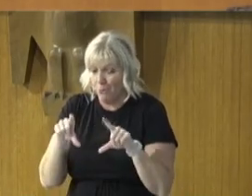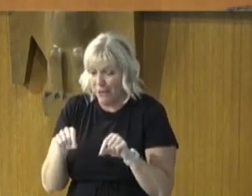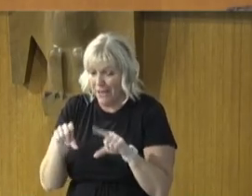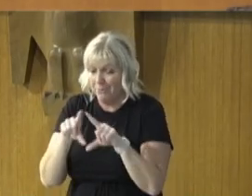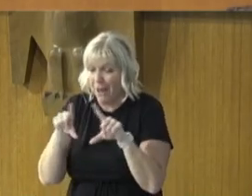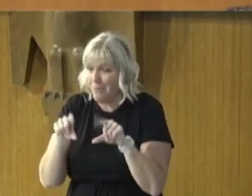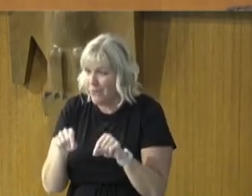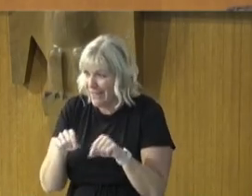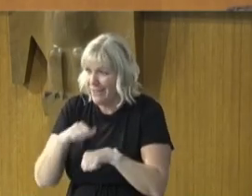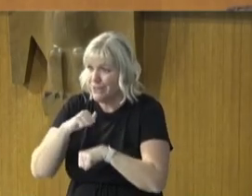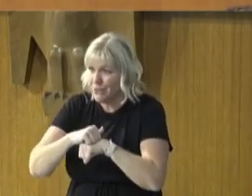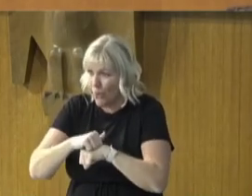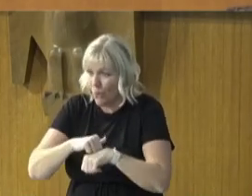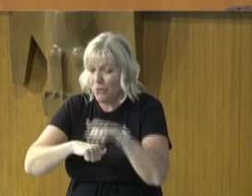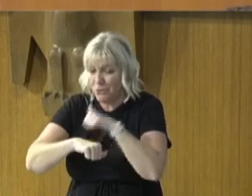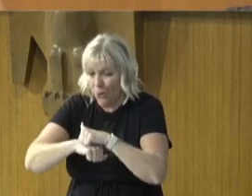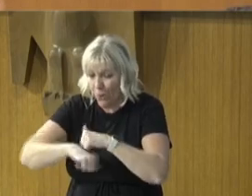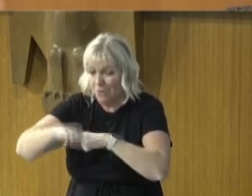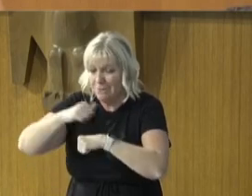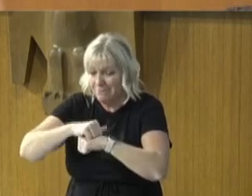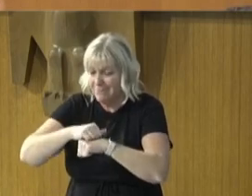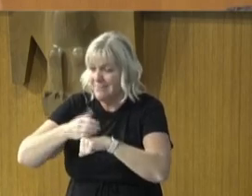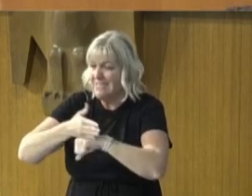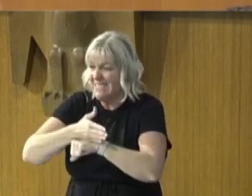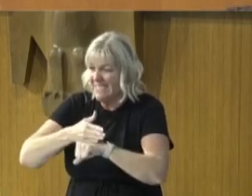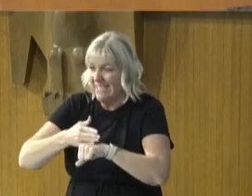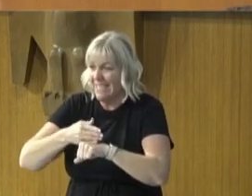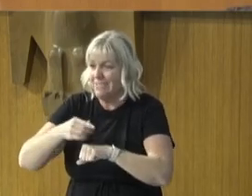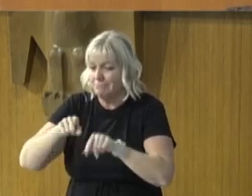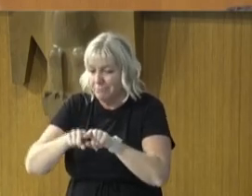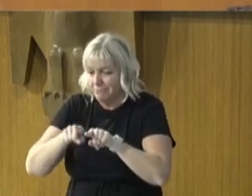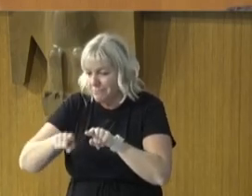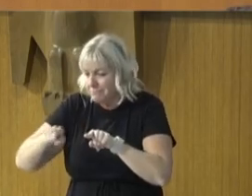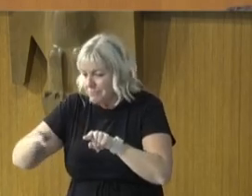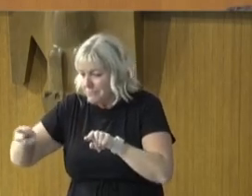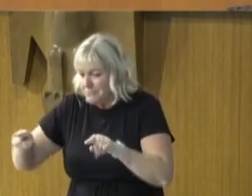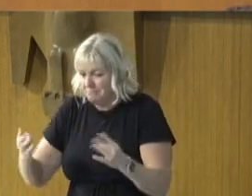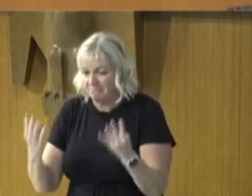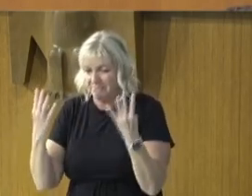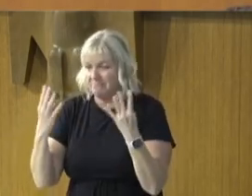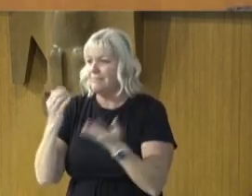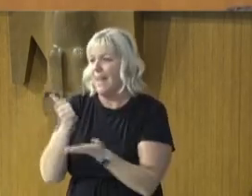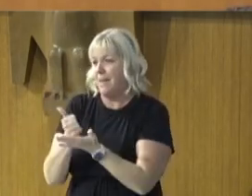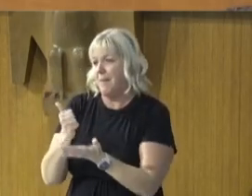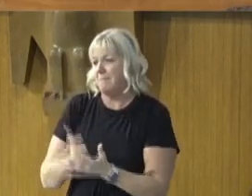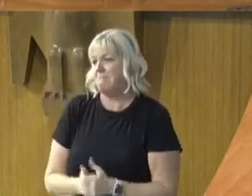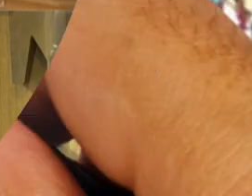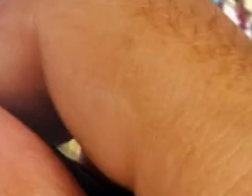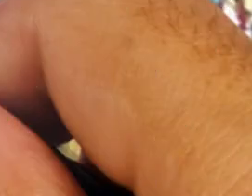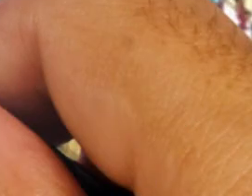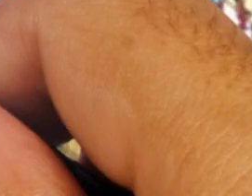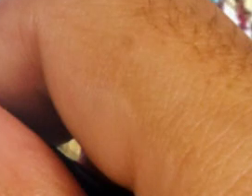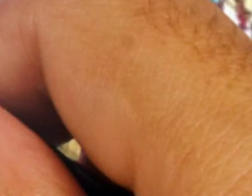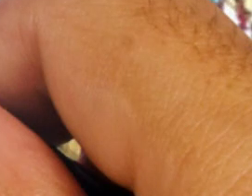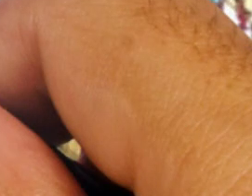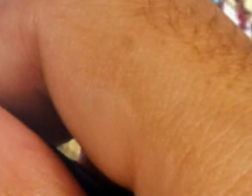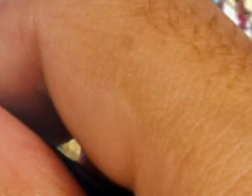stone by stone, stick by stick. Amen. Amen.